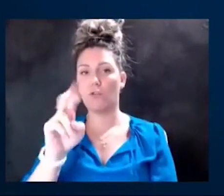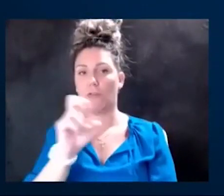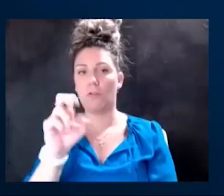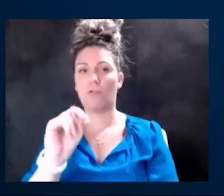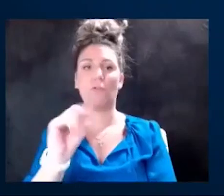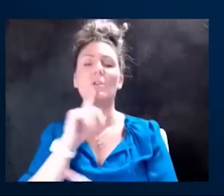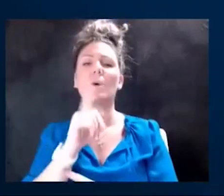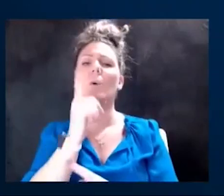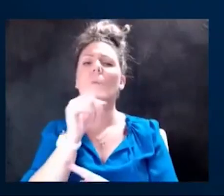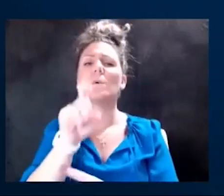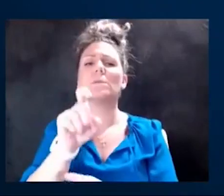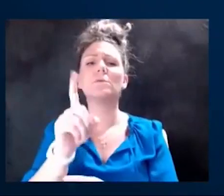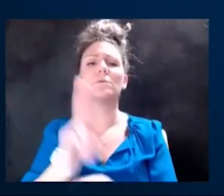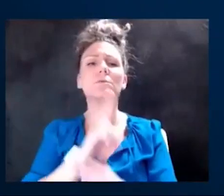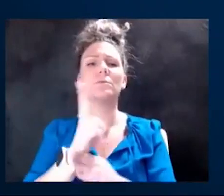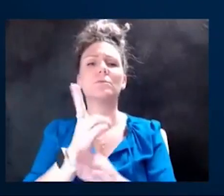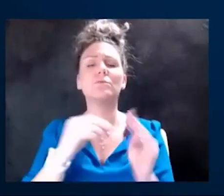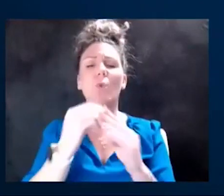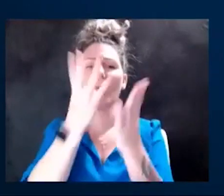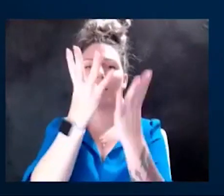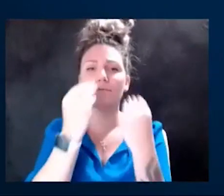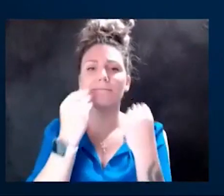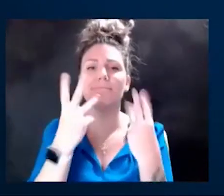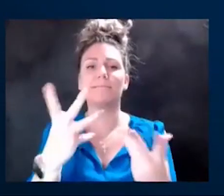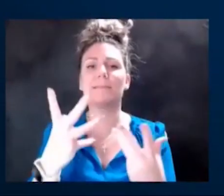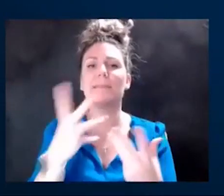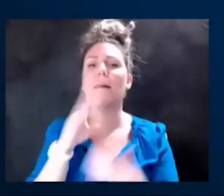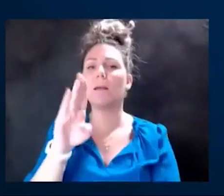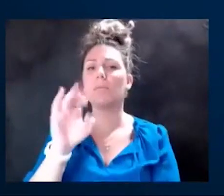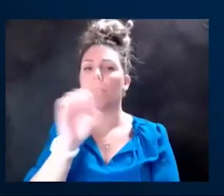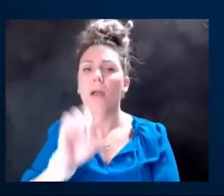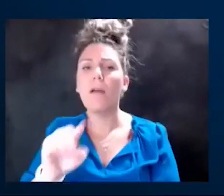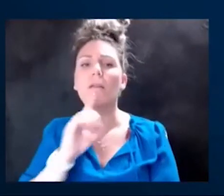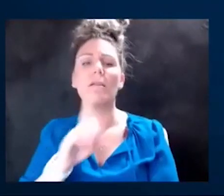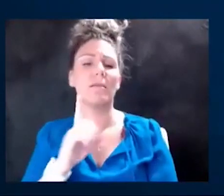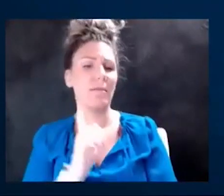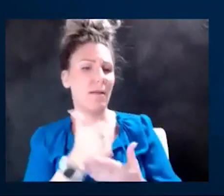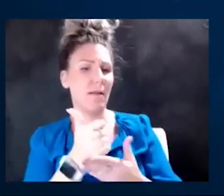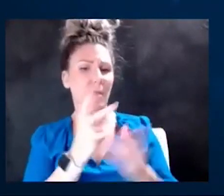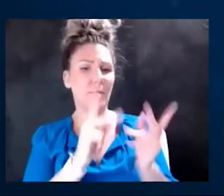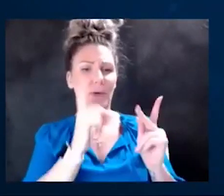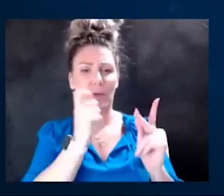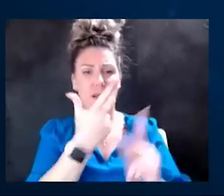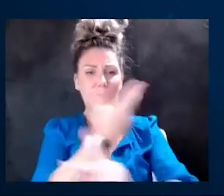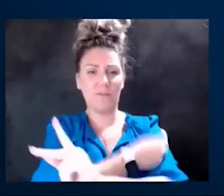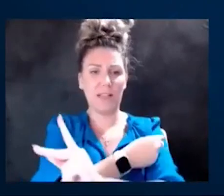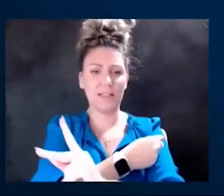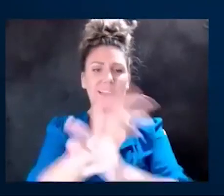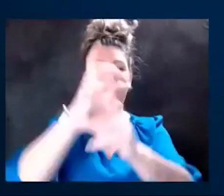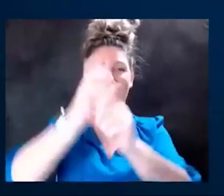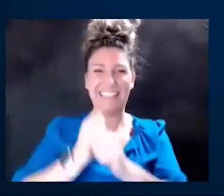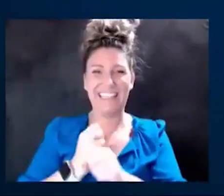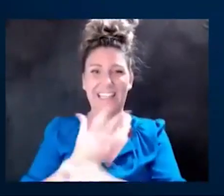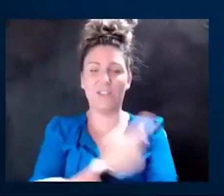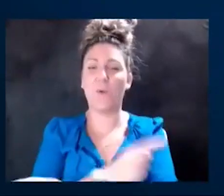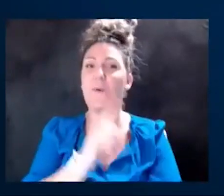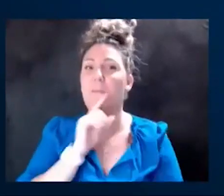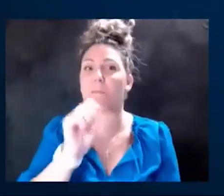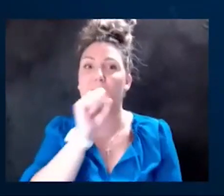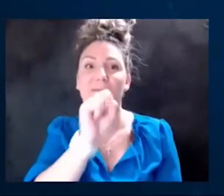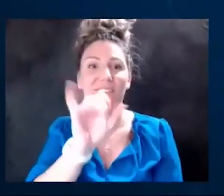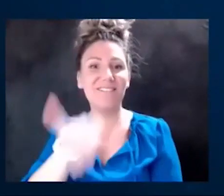viz, and how could they be using it to help those who aren't vaccinated yet get shots? Oh, I love that